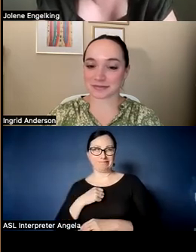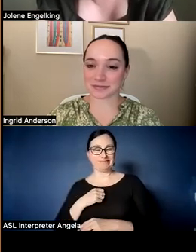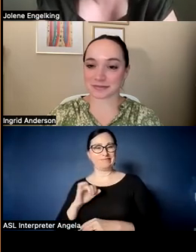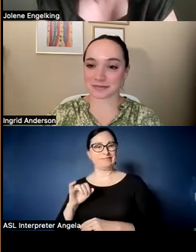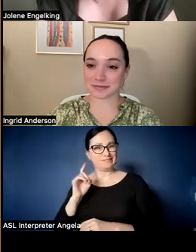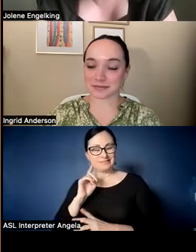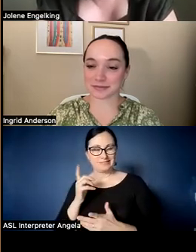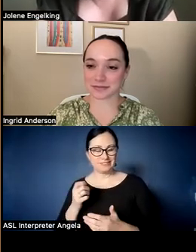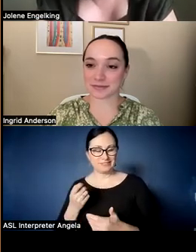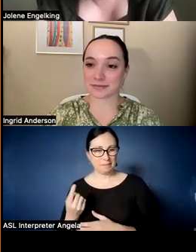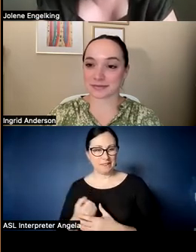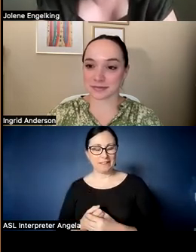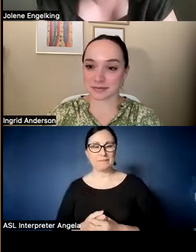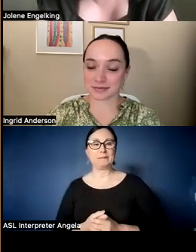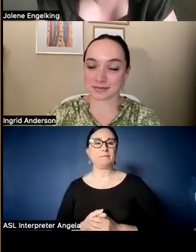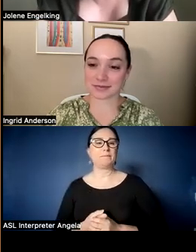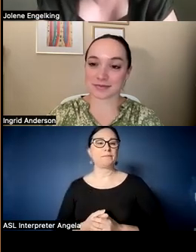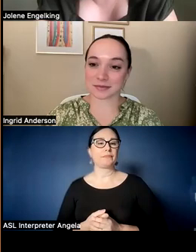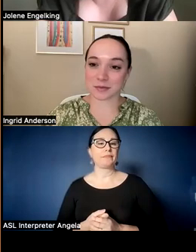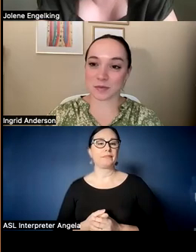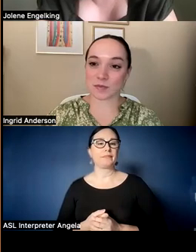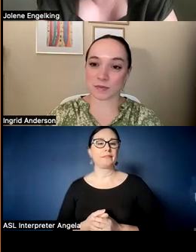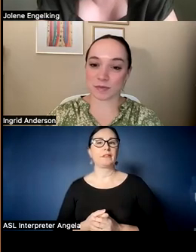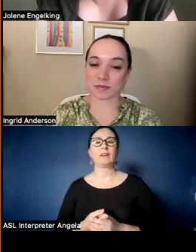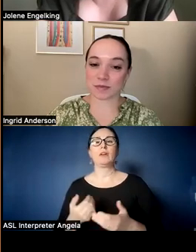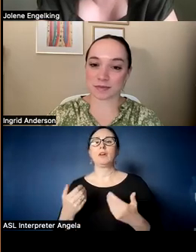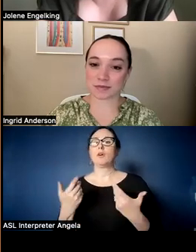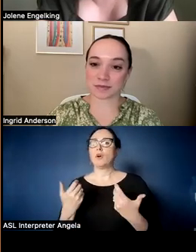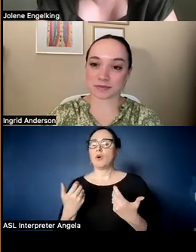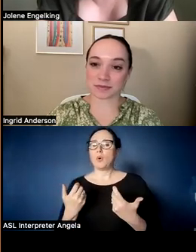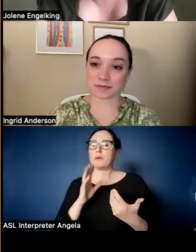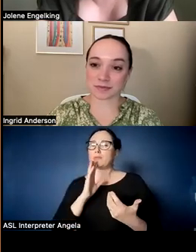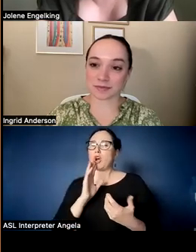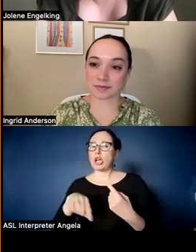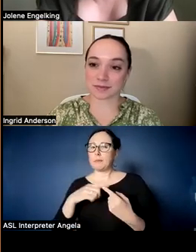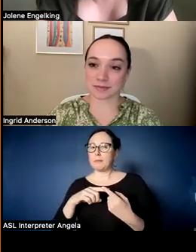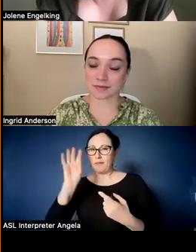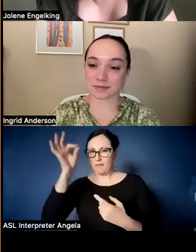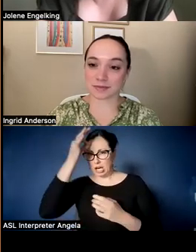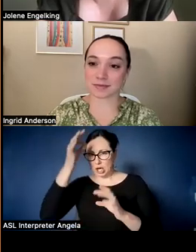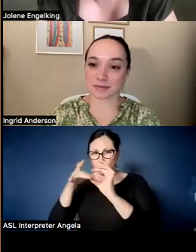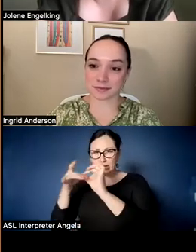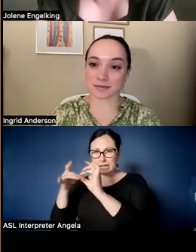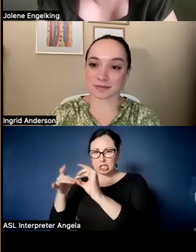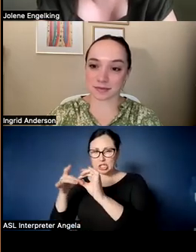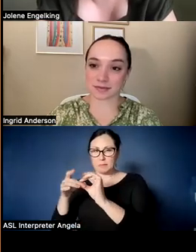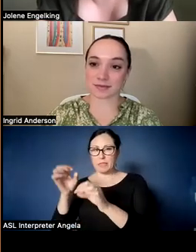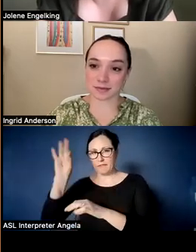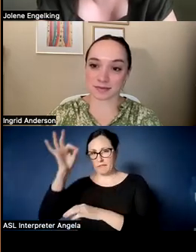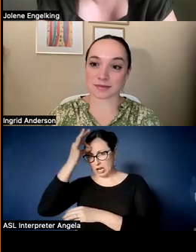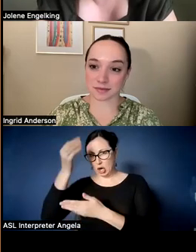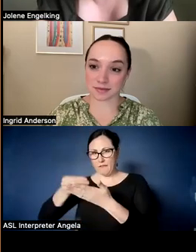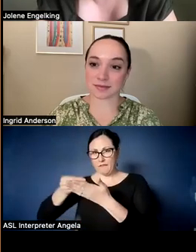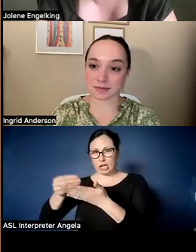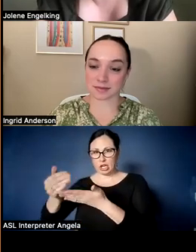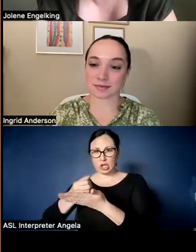up in relationship to one of our federal funders, and thinking about how are we best able to help people think expansively about the